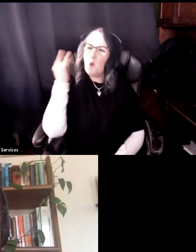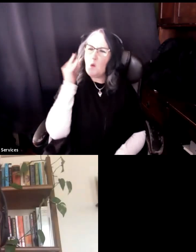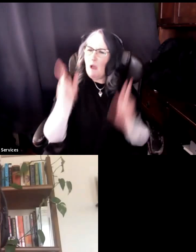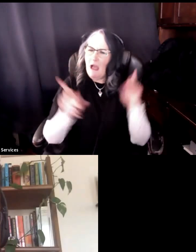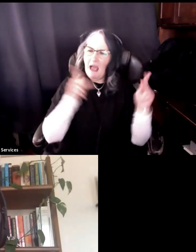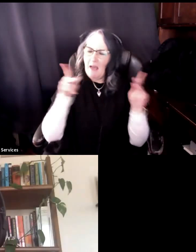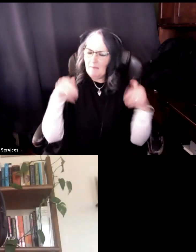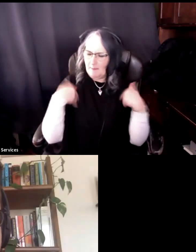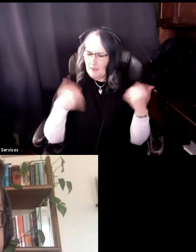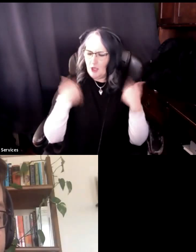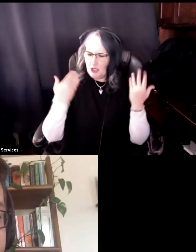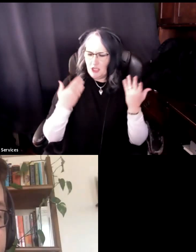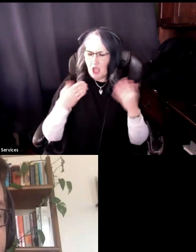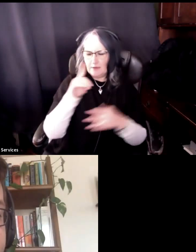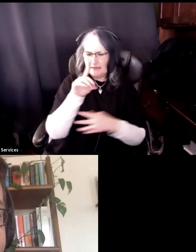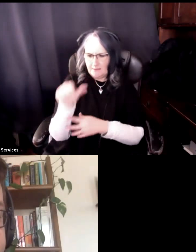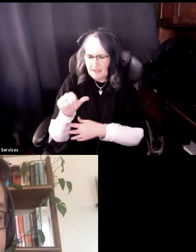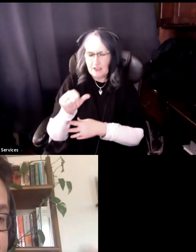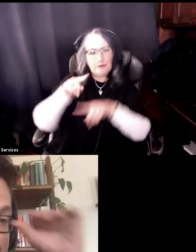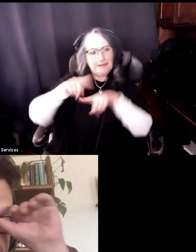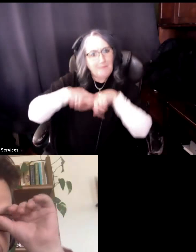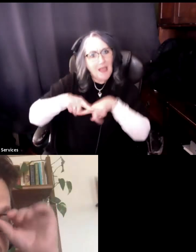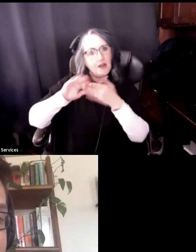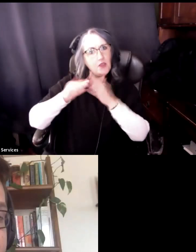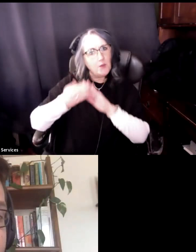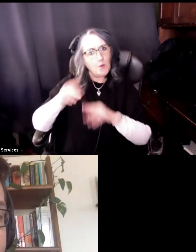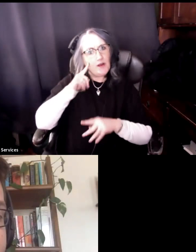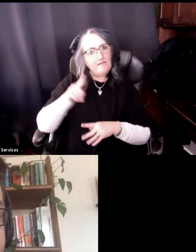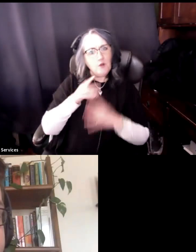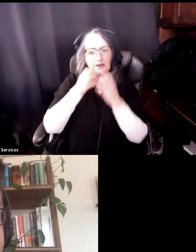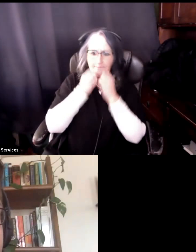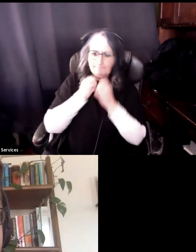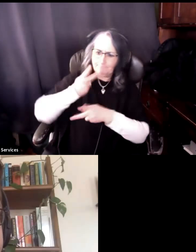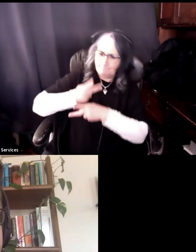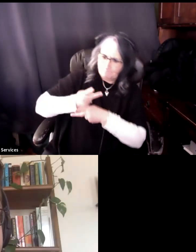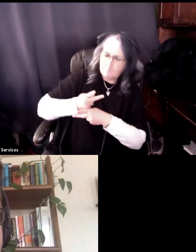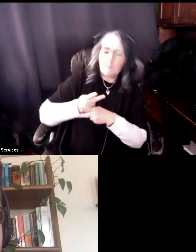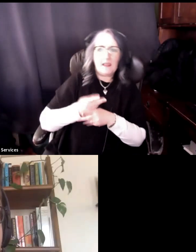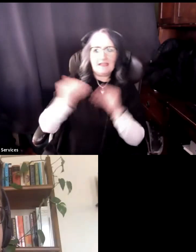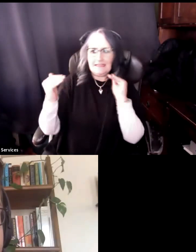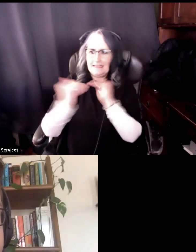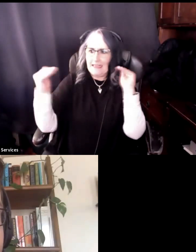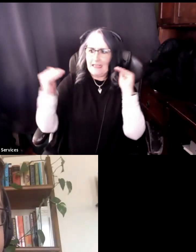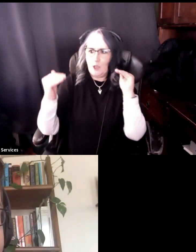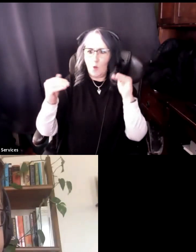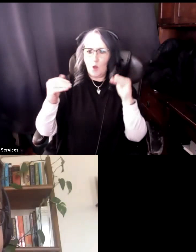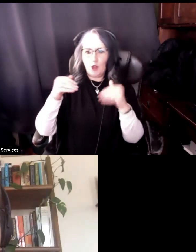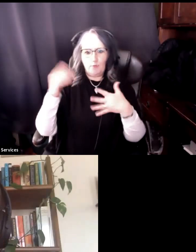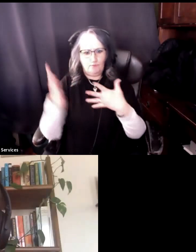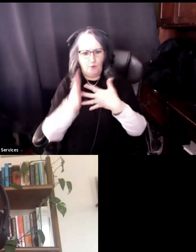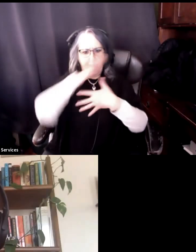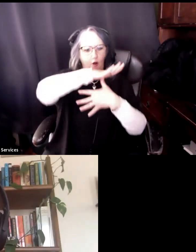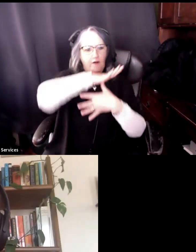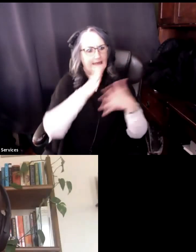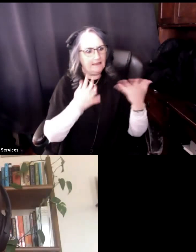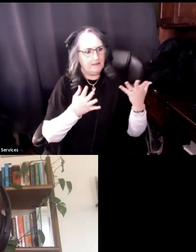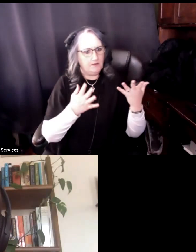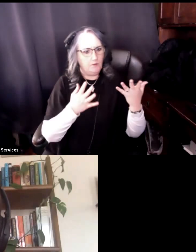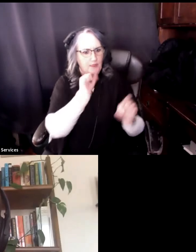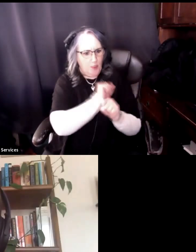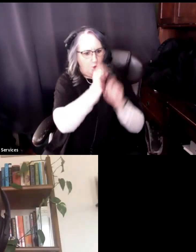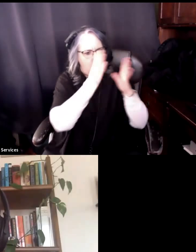on personal care in the community given the same priority as workers who take care of them? And when will that population be eligible for